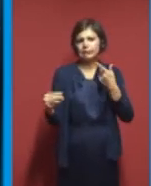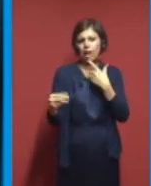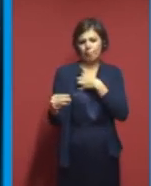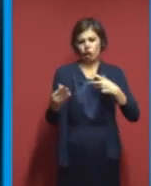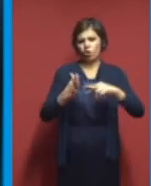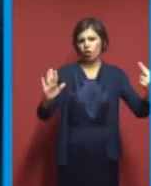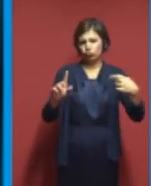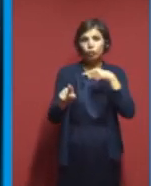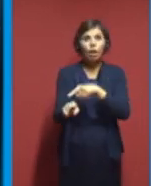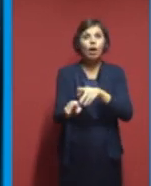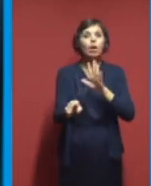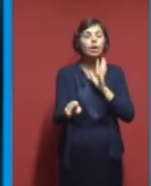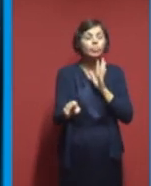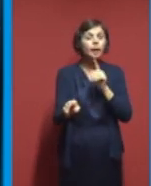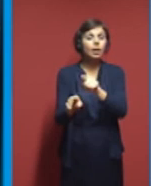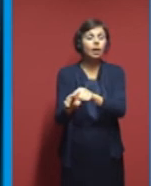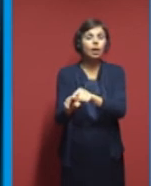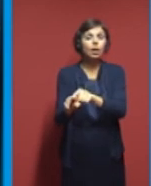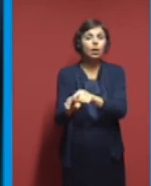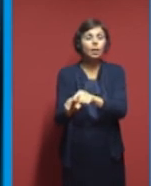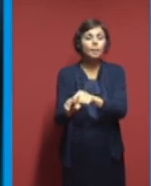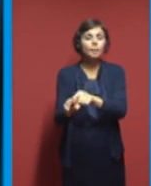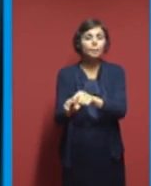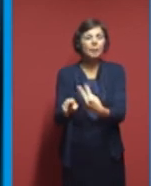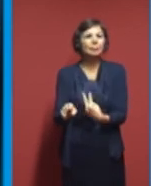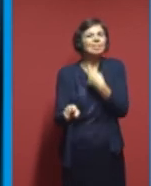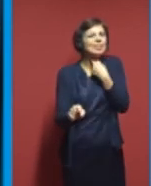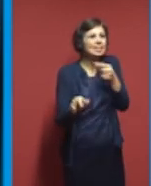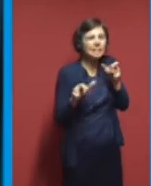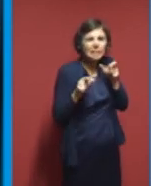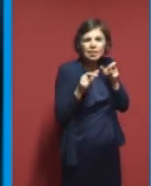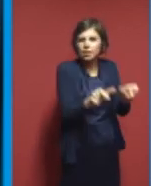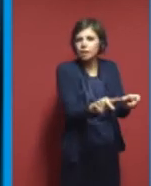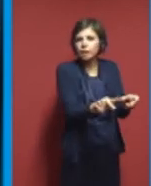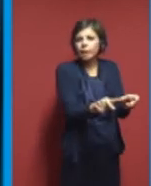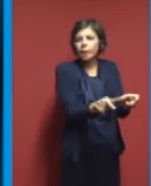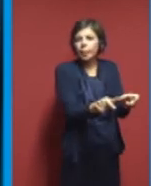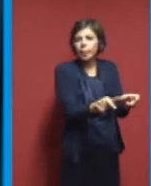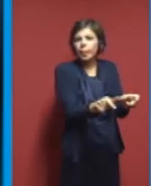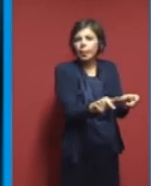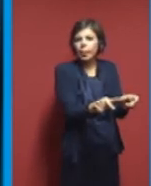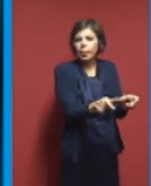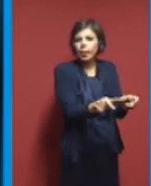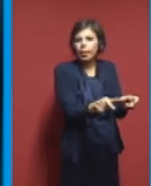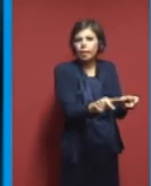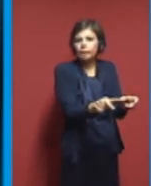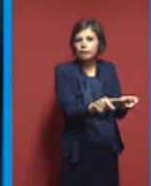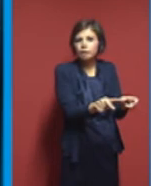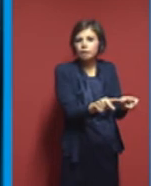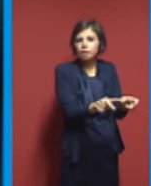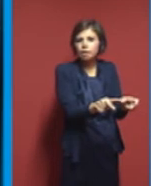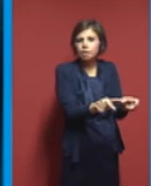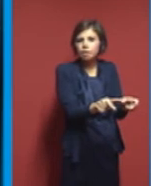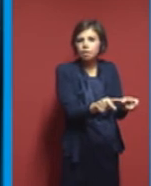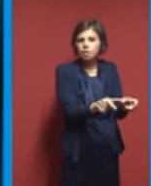technologies to answer scientific questions that academia would be interested in. So basically, it's like a hacker space for people interested in